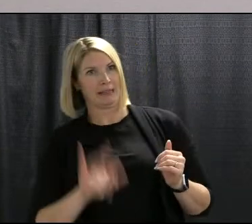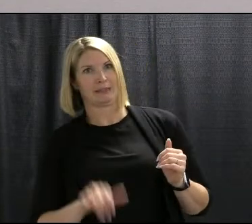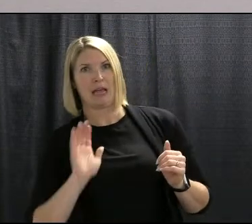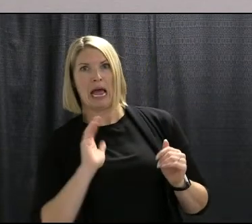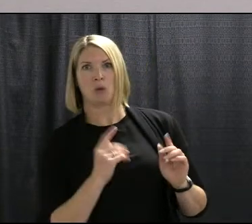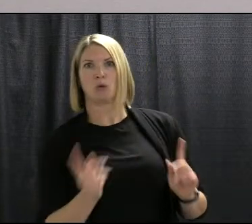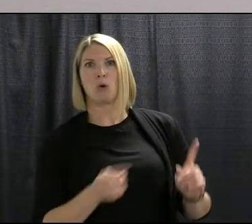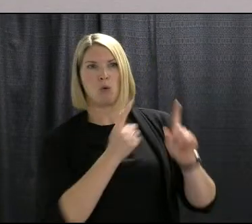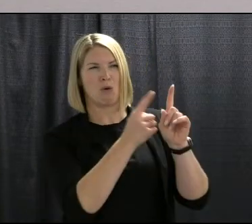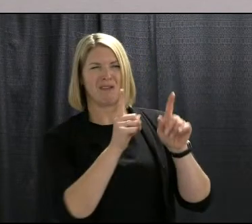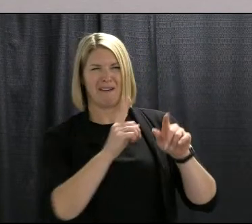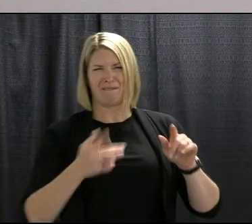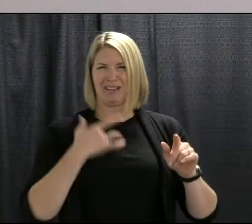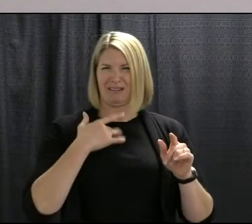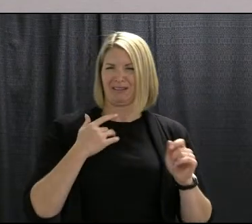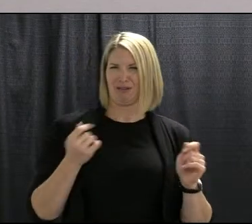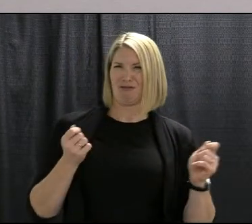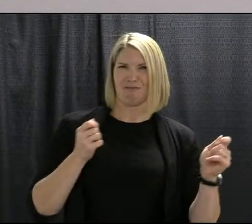all of us share.